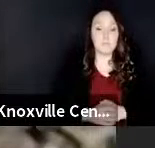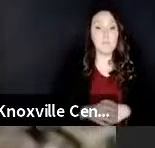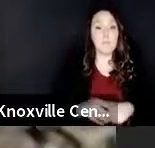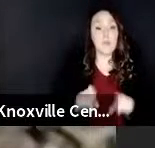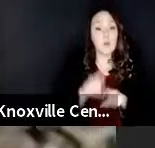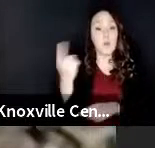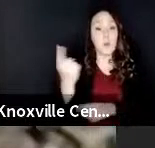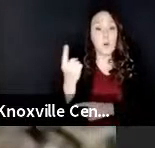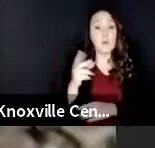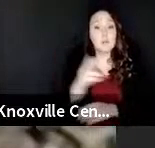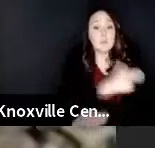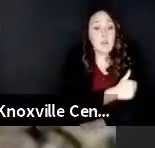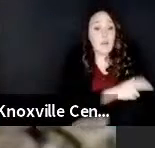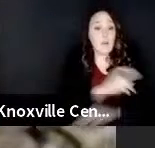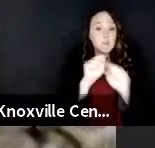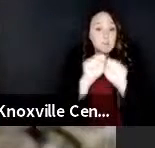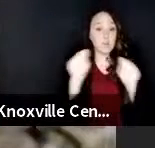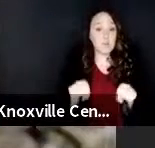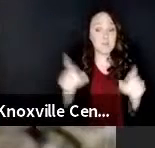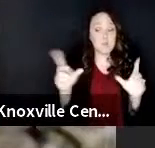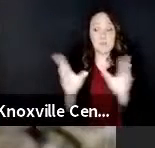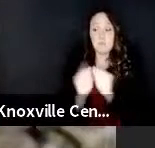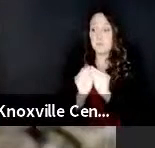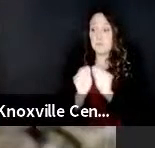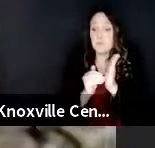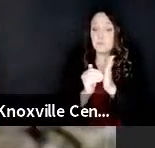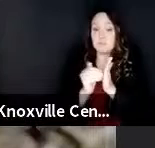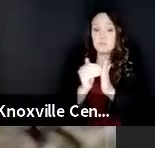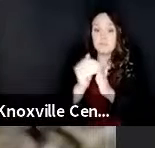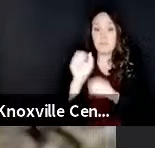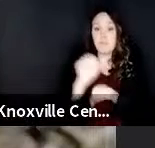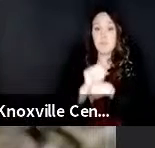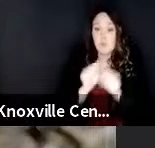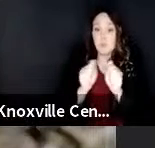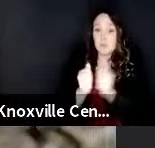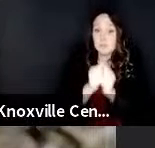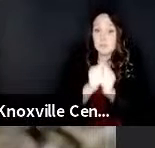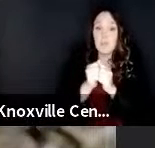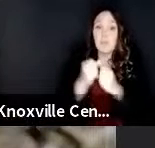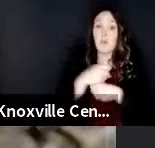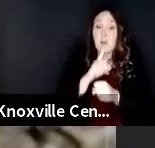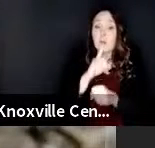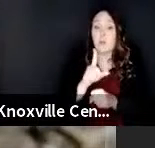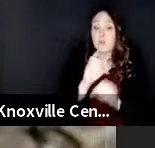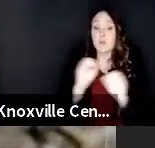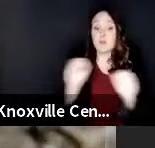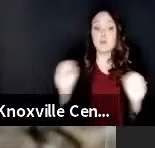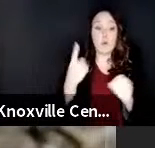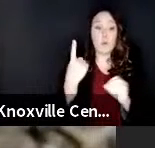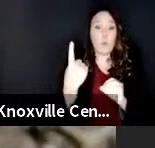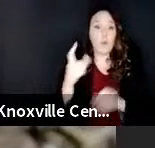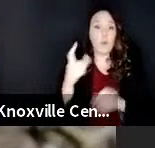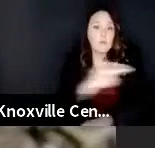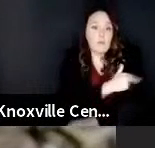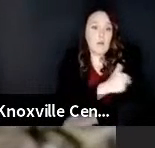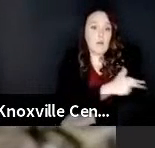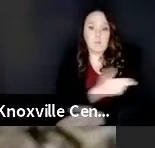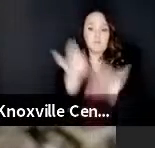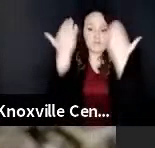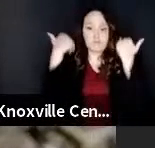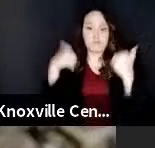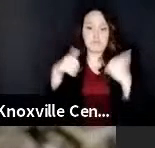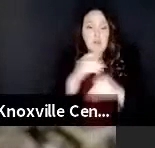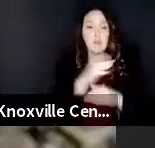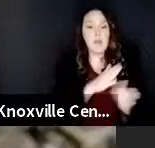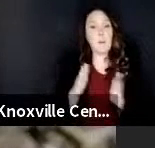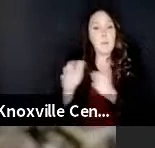the hospital systems continue to meet routinely, work together to ensure that no system is impacted disproportionately, and plan their response together